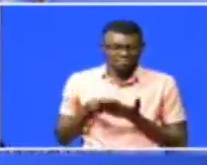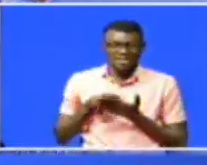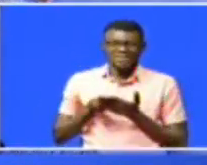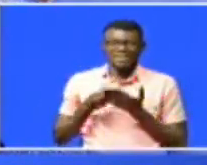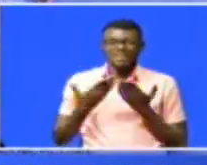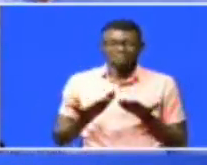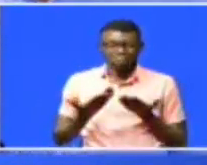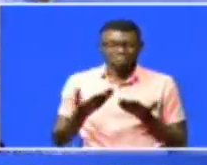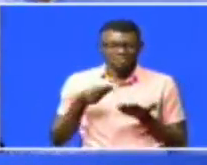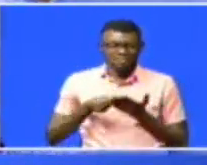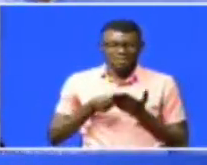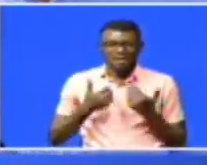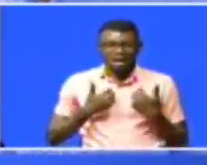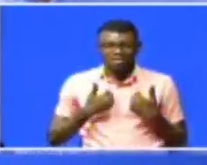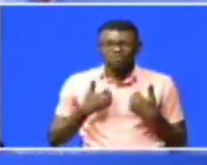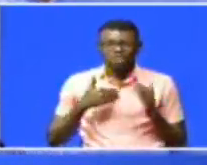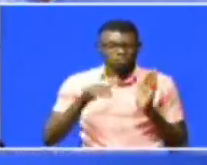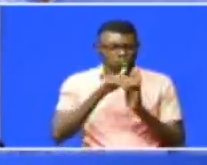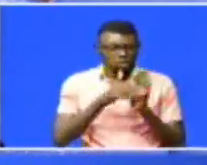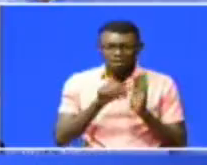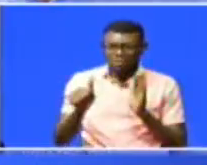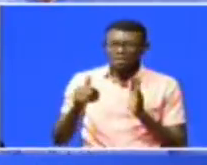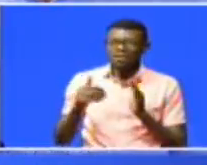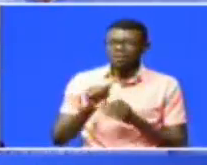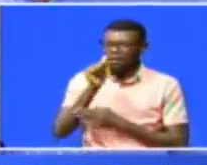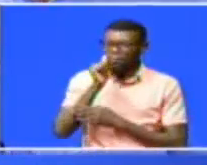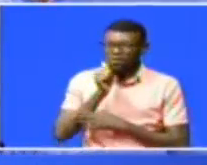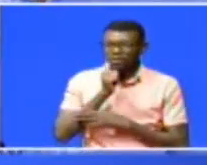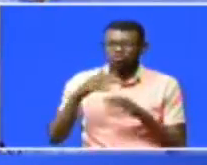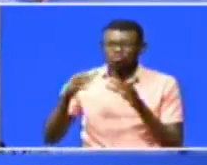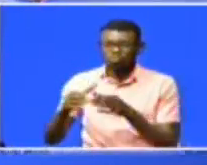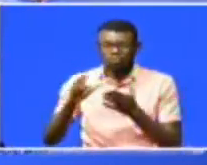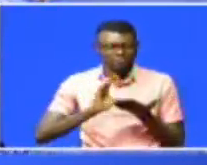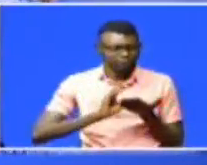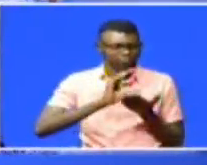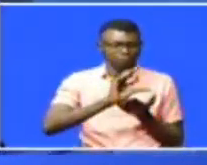would rather use its money for other things and let private money drive the production.